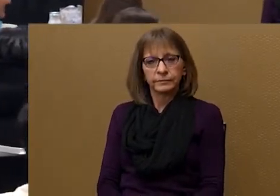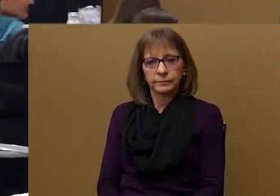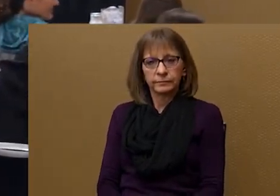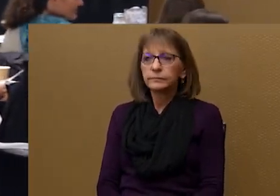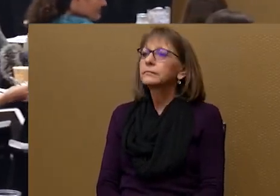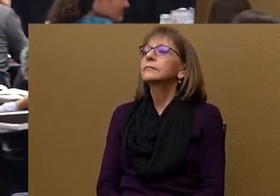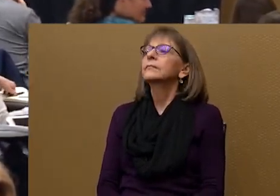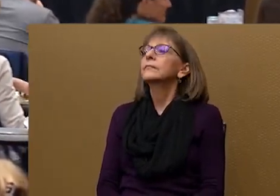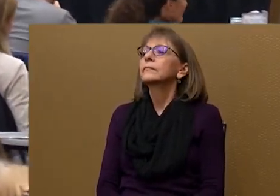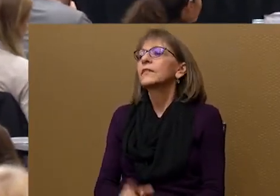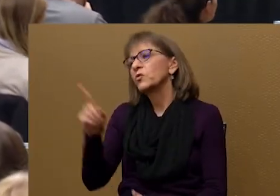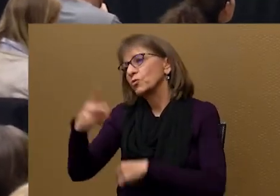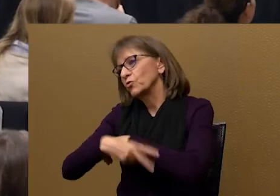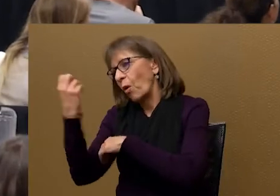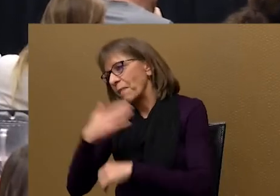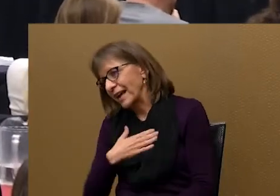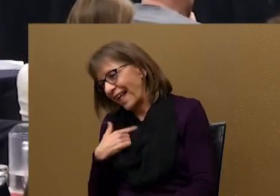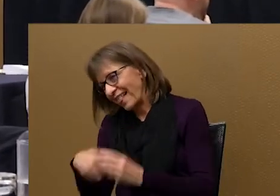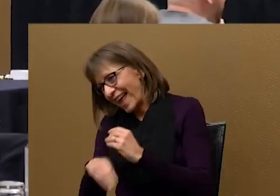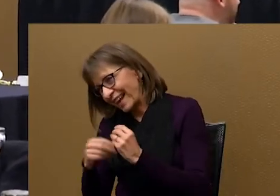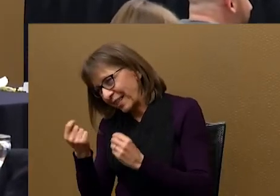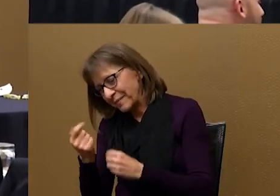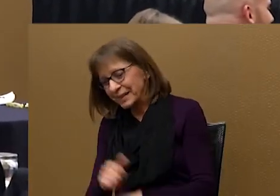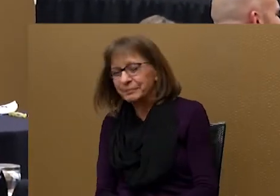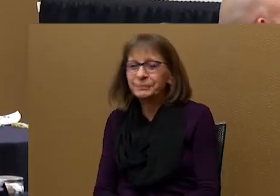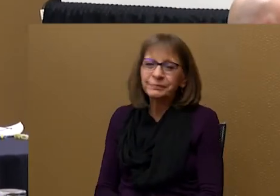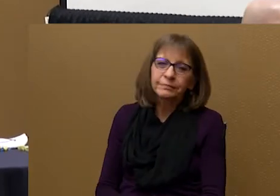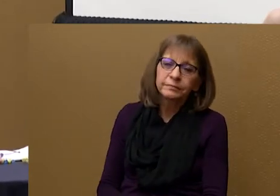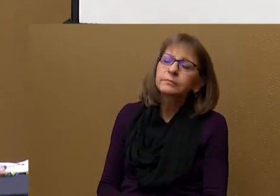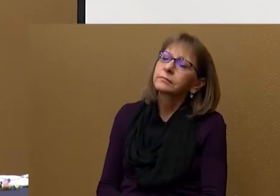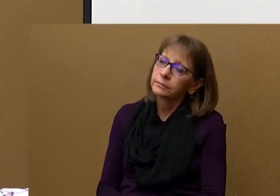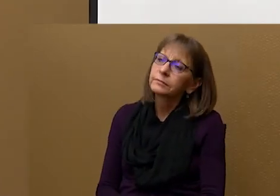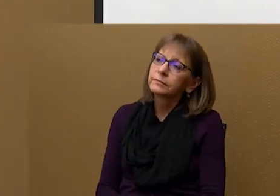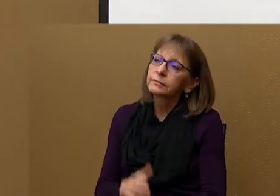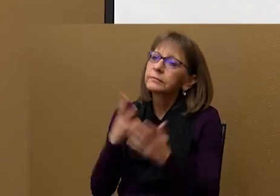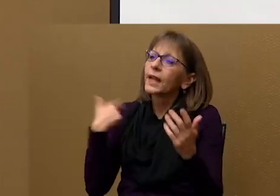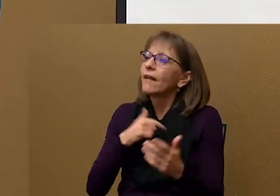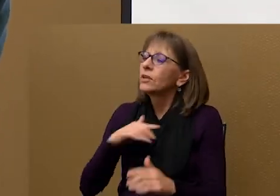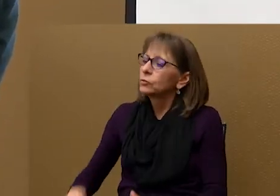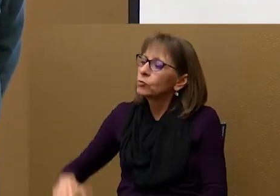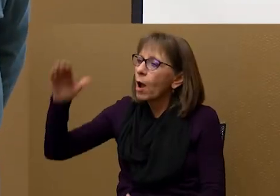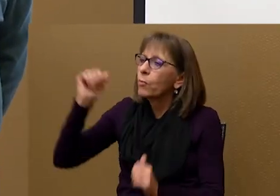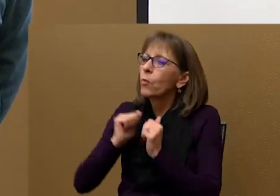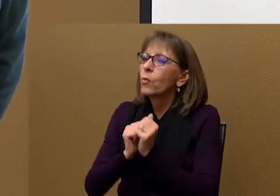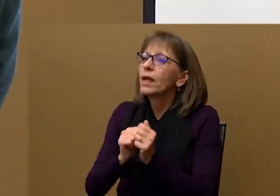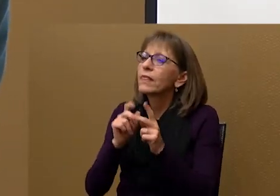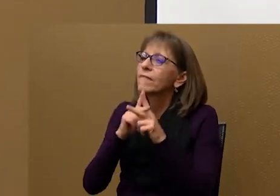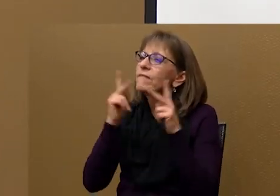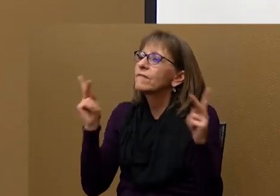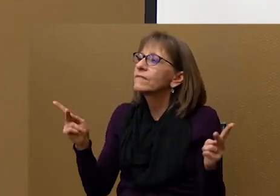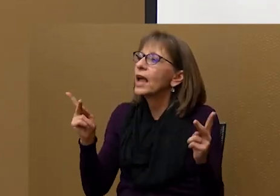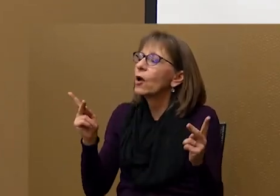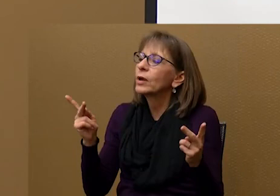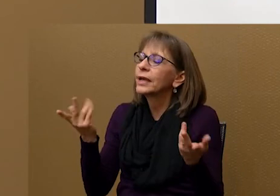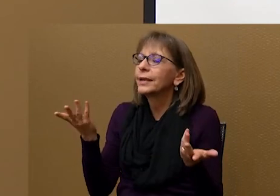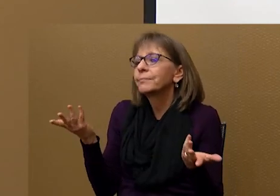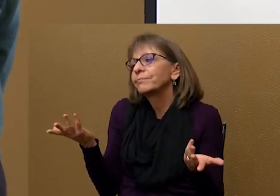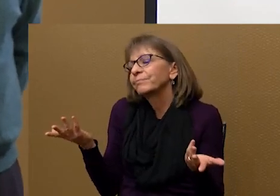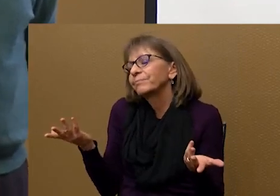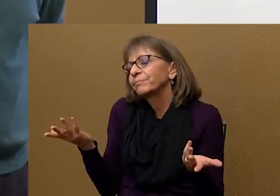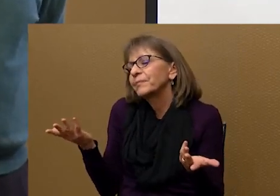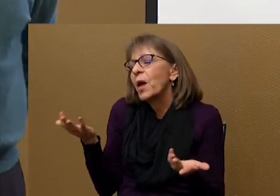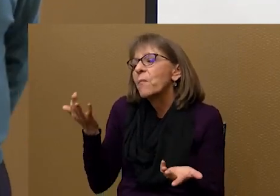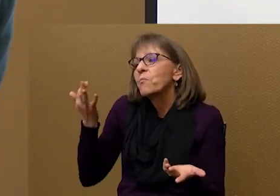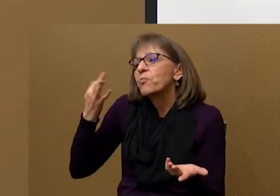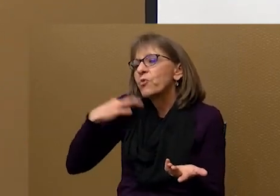He's still mine, but I'll add to it. I think just a lot of us grew up with very privileged lives where we haven't had to experience a lot